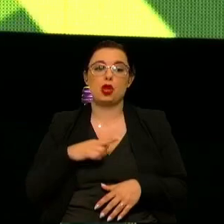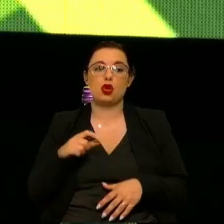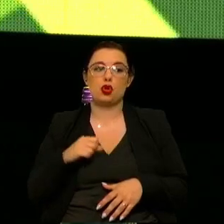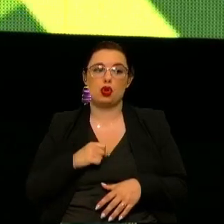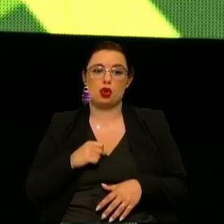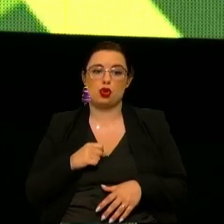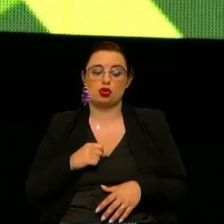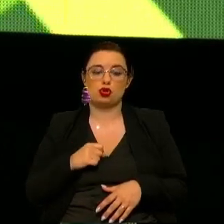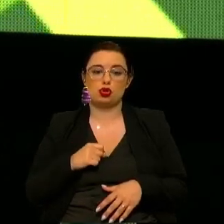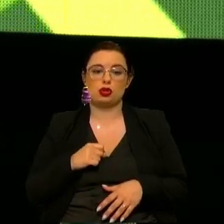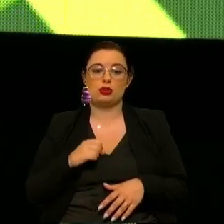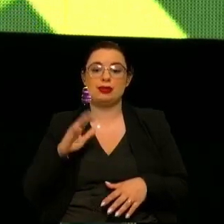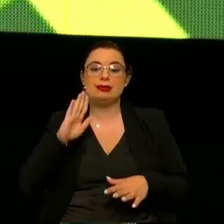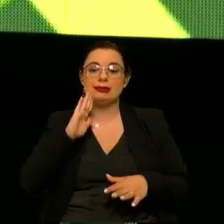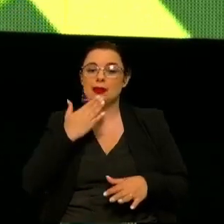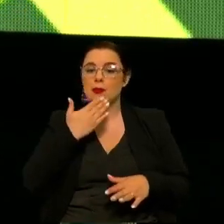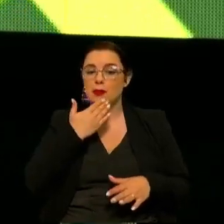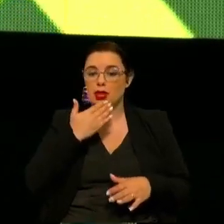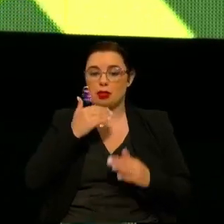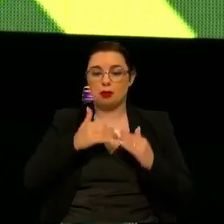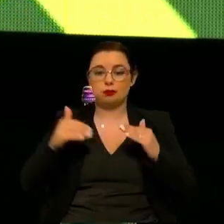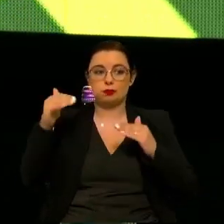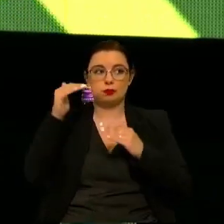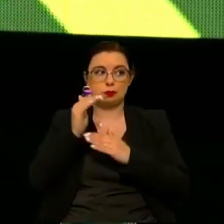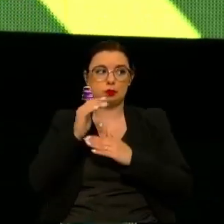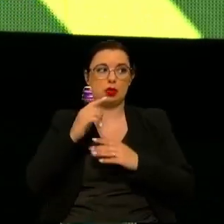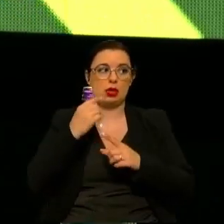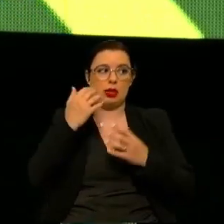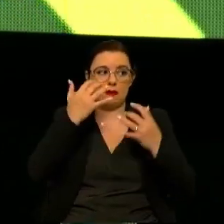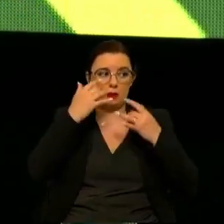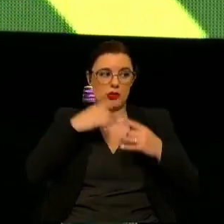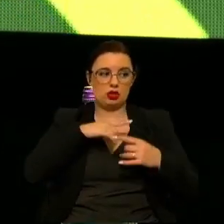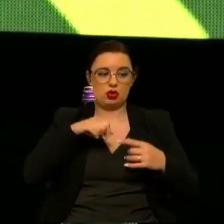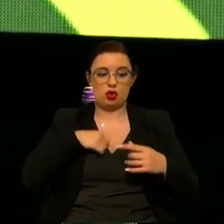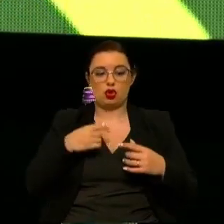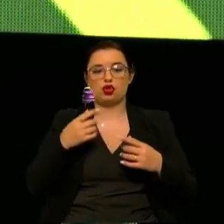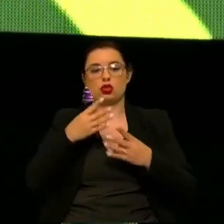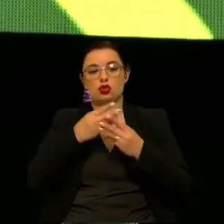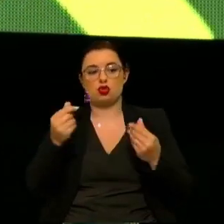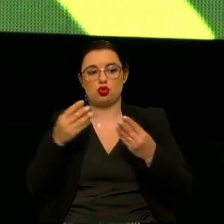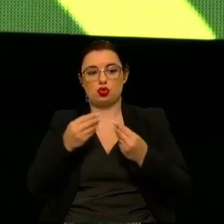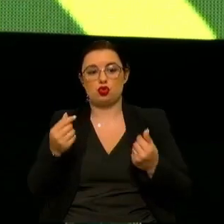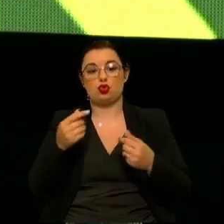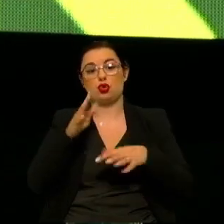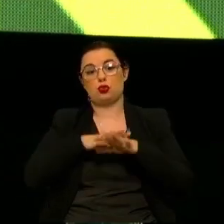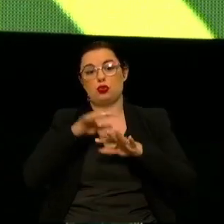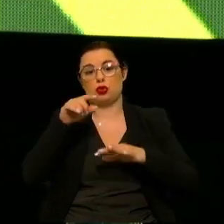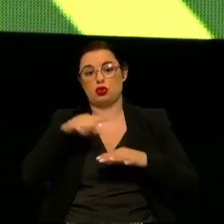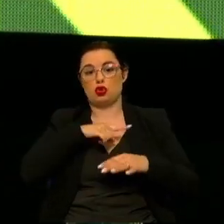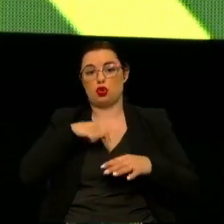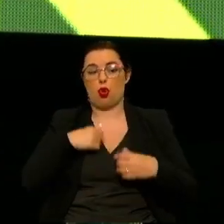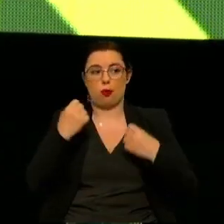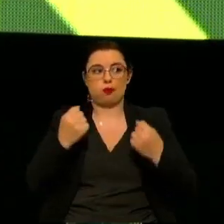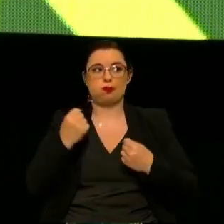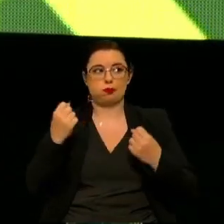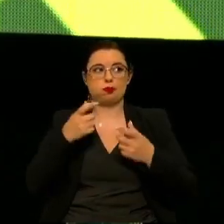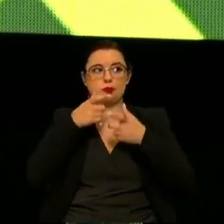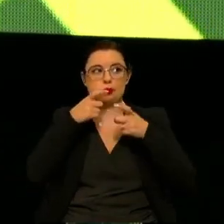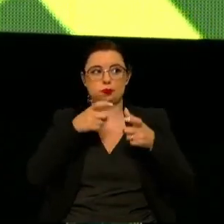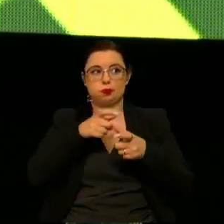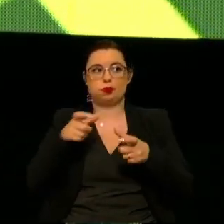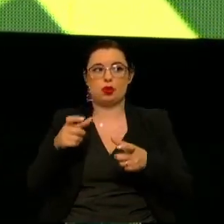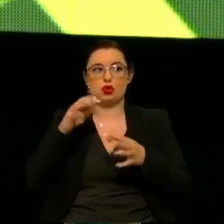sovereignty. To rely on sovereignty, information protection on solutions we do